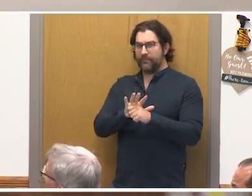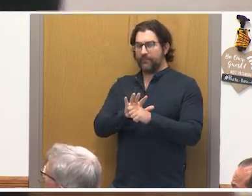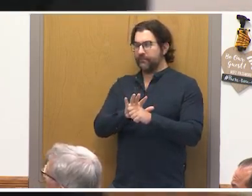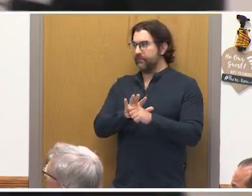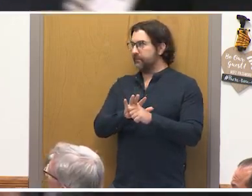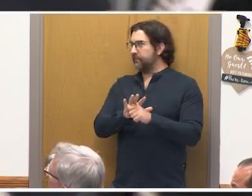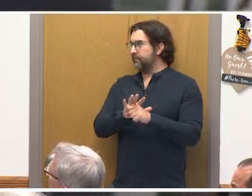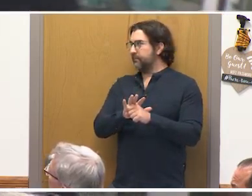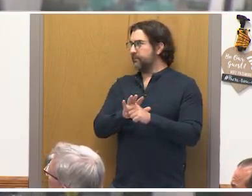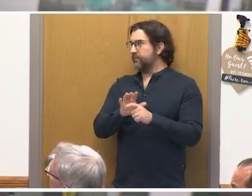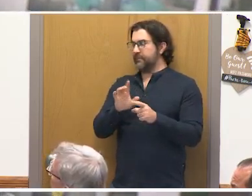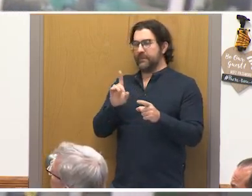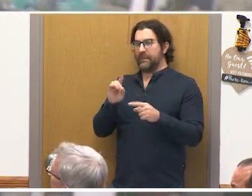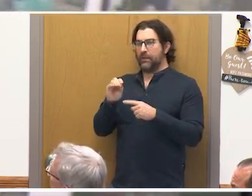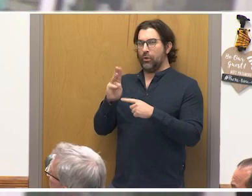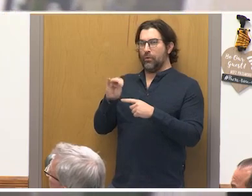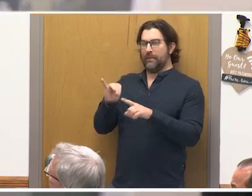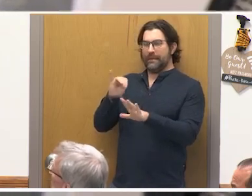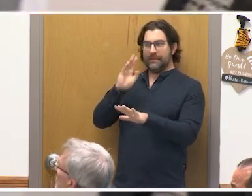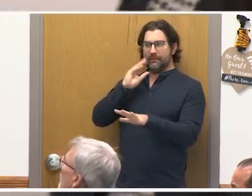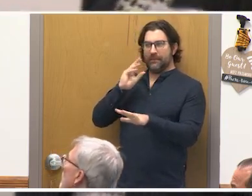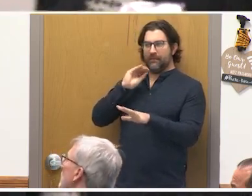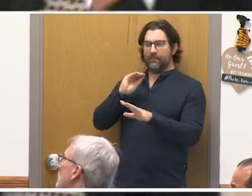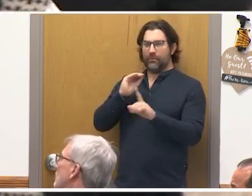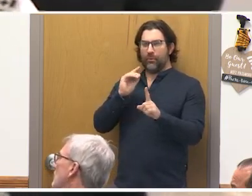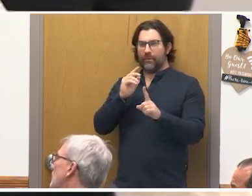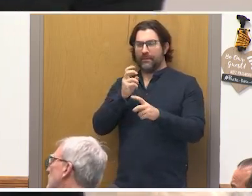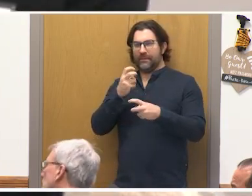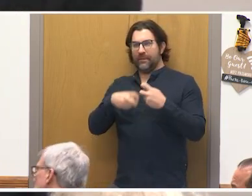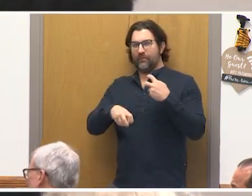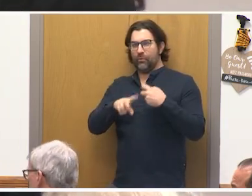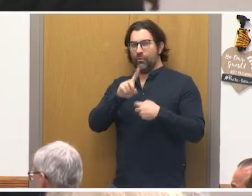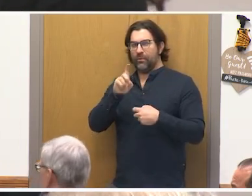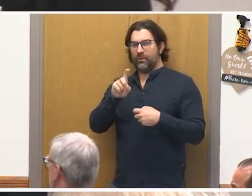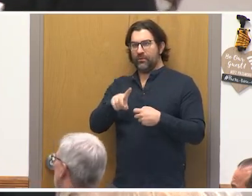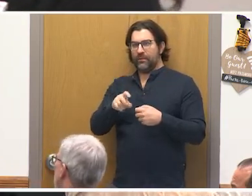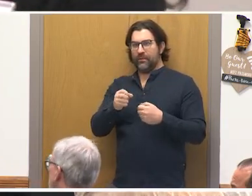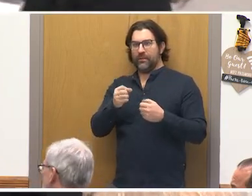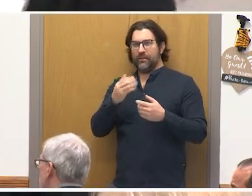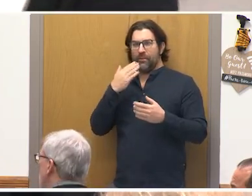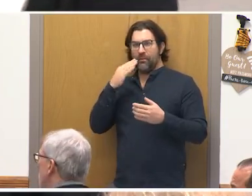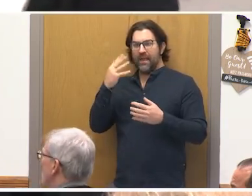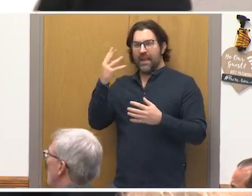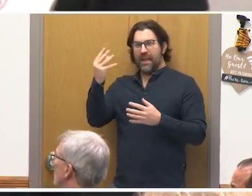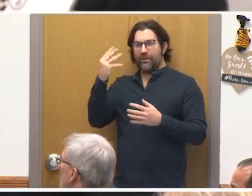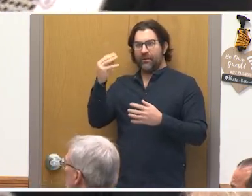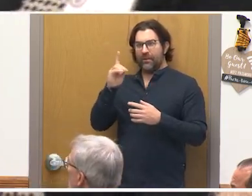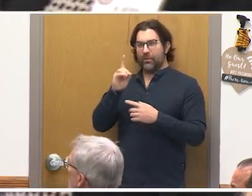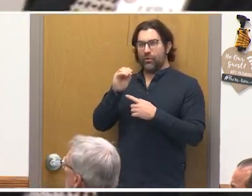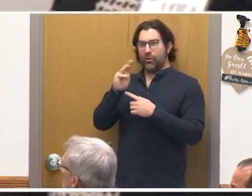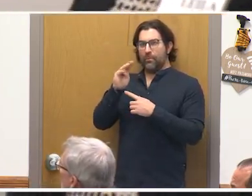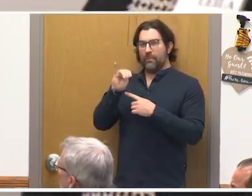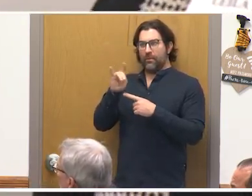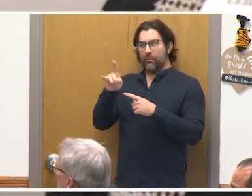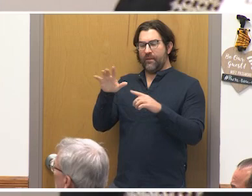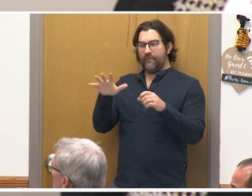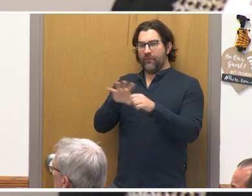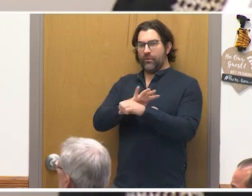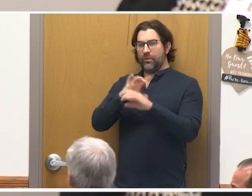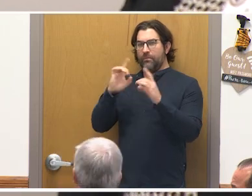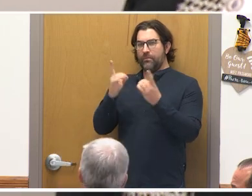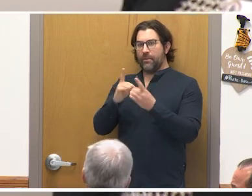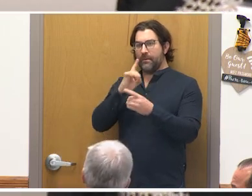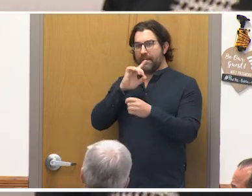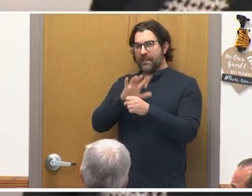at Domi longer than I have. Yeah, this is always a tricky question because a lot of this lies with outside of Domi. There's an entire department dedicated